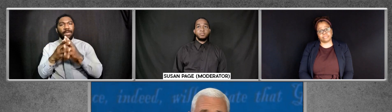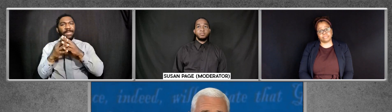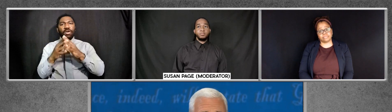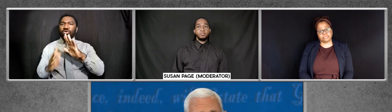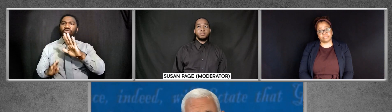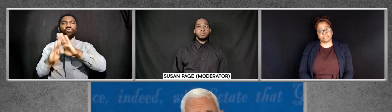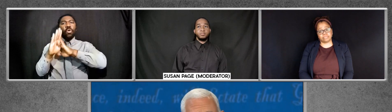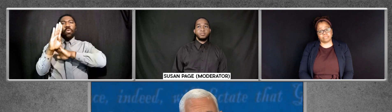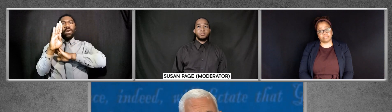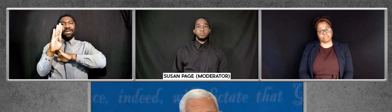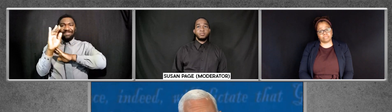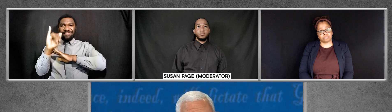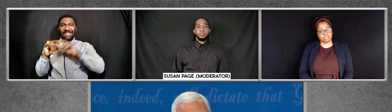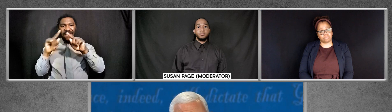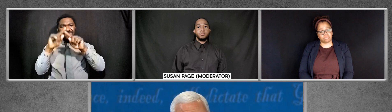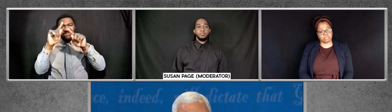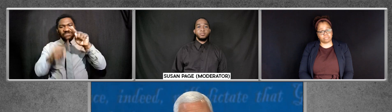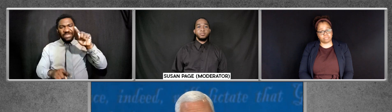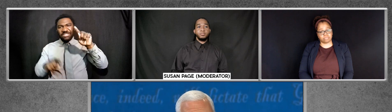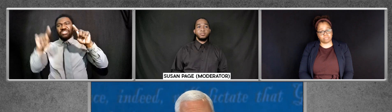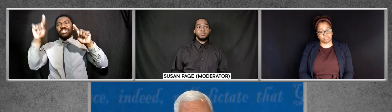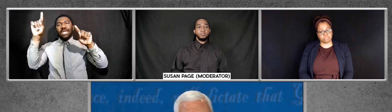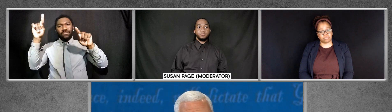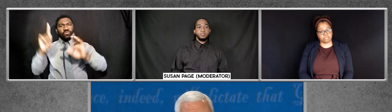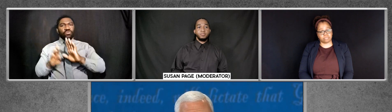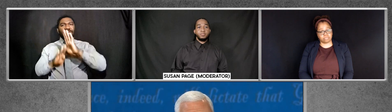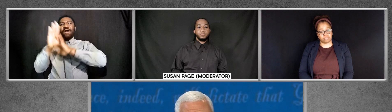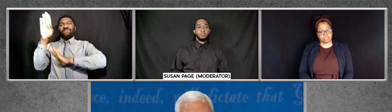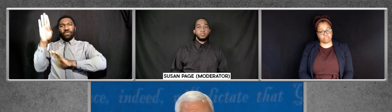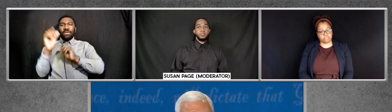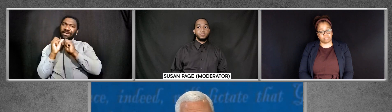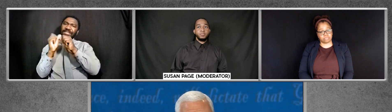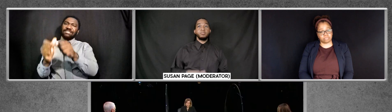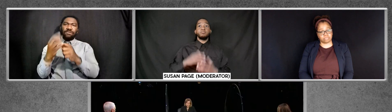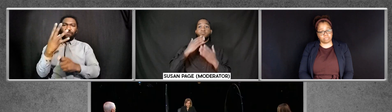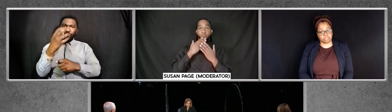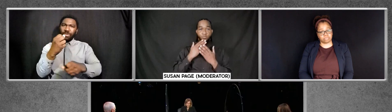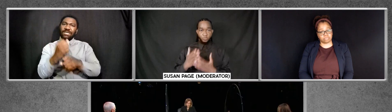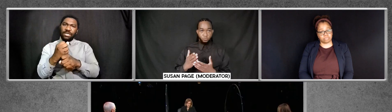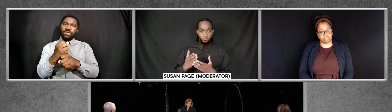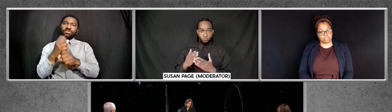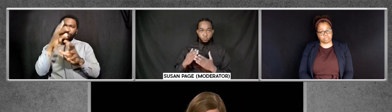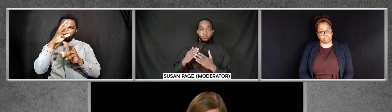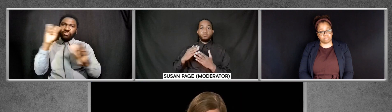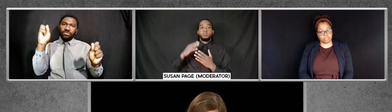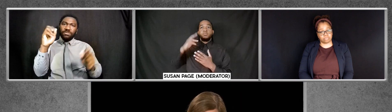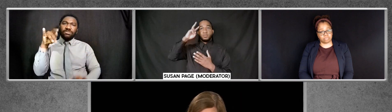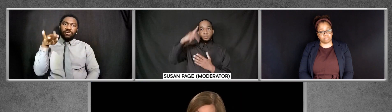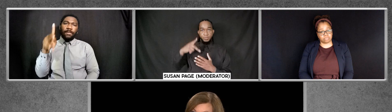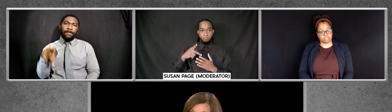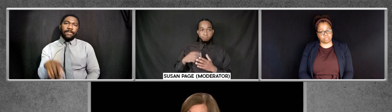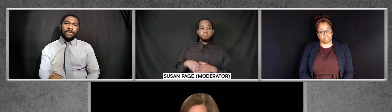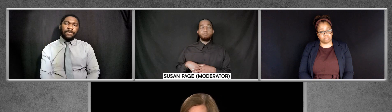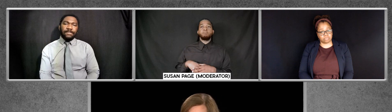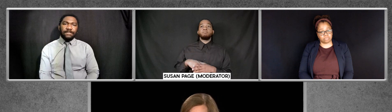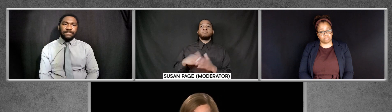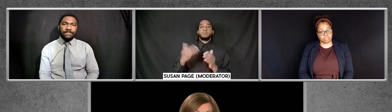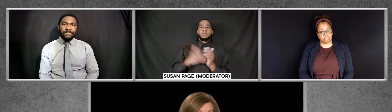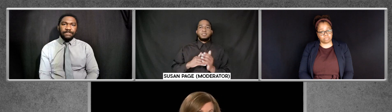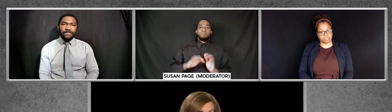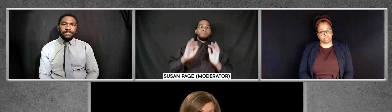now will continue with 4 more years of President Donald Trump. Thank you very, very much, Vice President Pence. Once again, you've provided the perfect segue to a